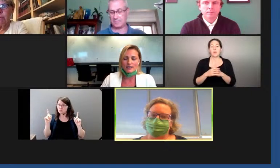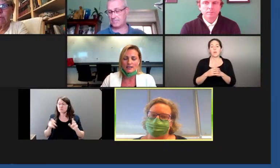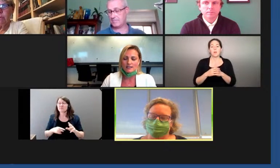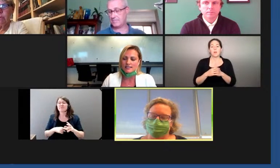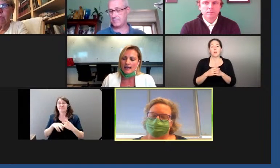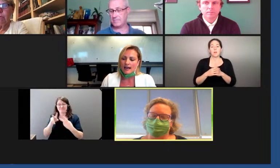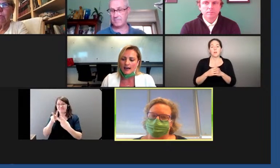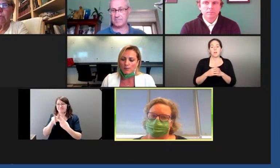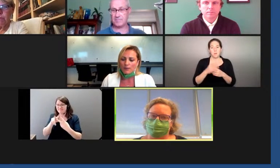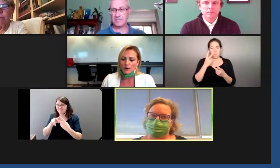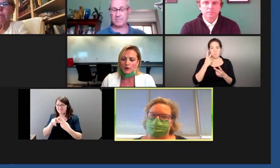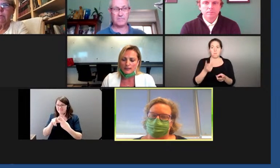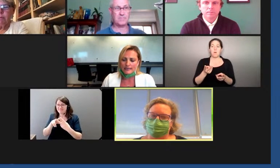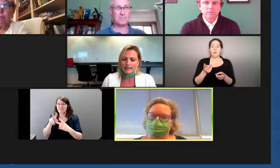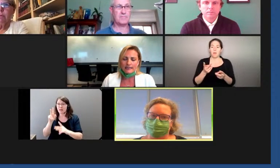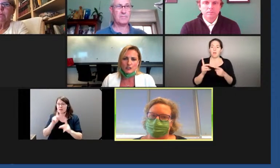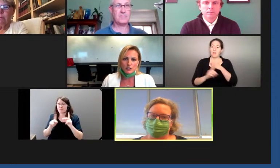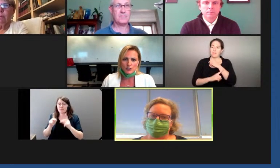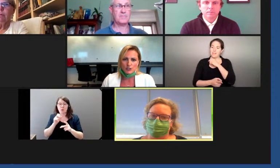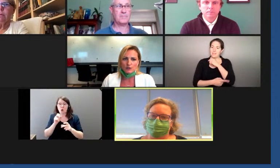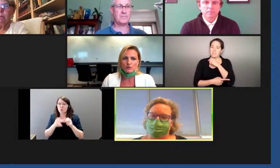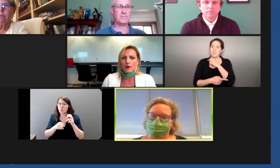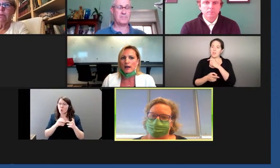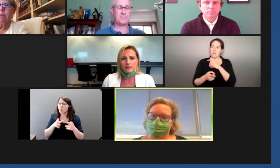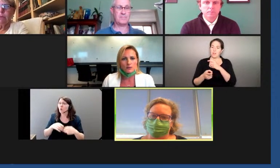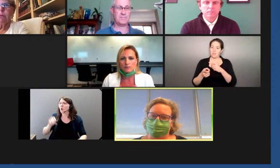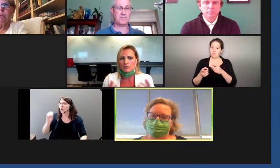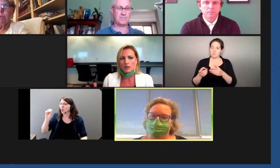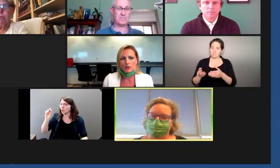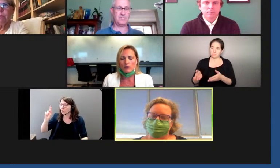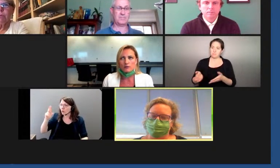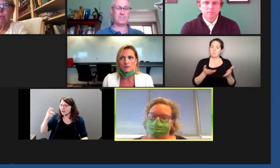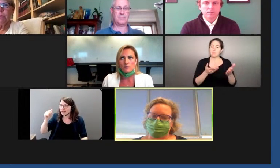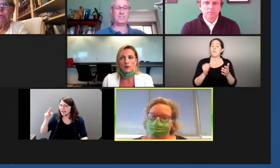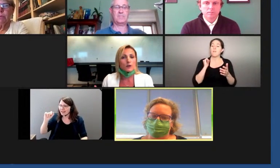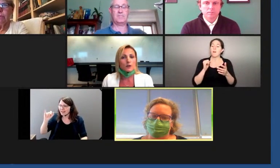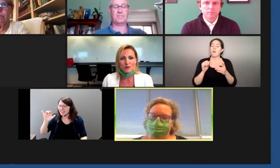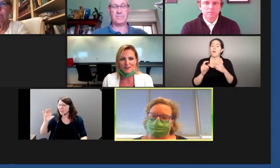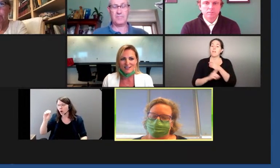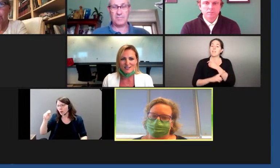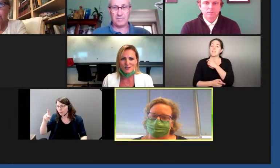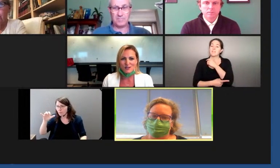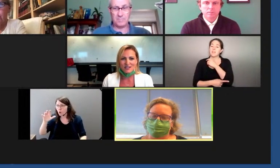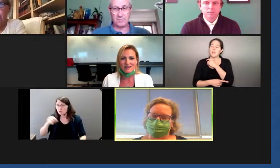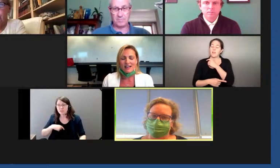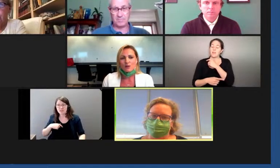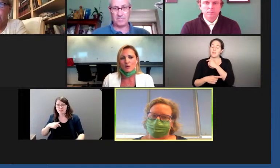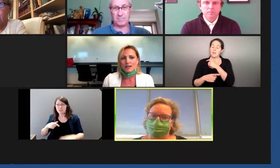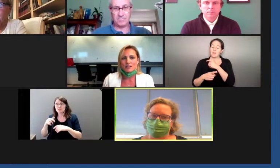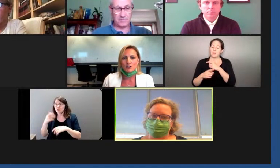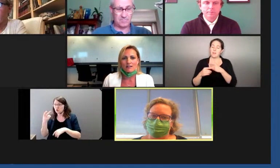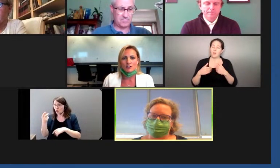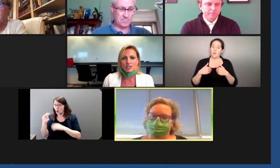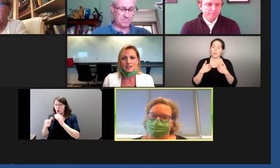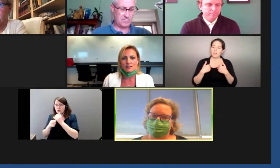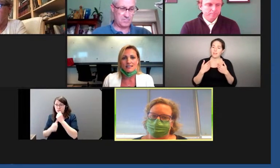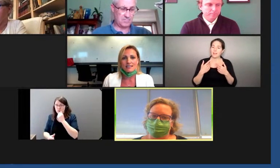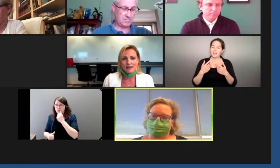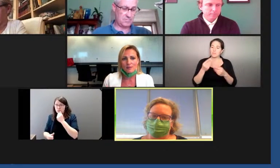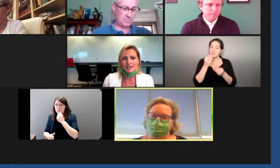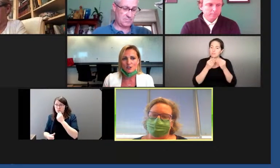waste. Early indications too, you know, it's not new within the industry. The greatest challenge